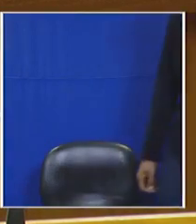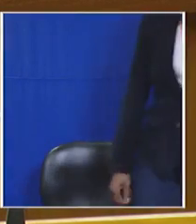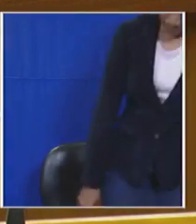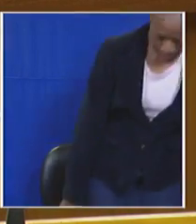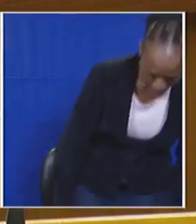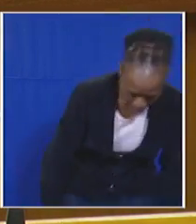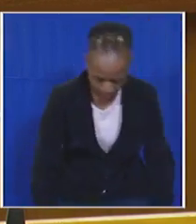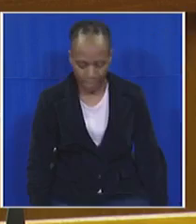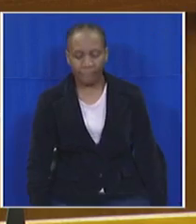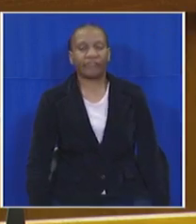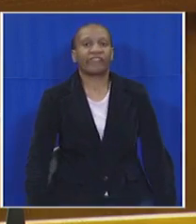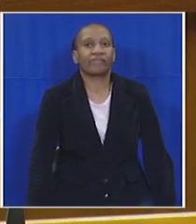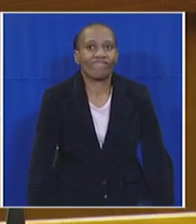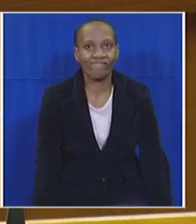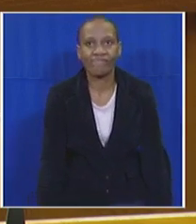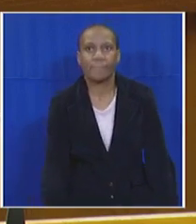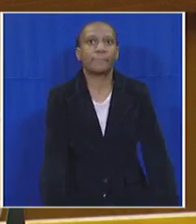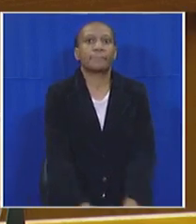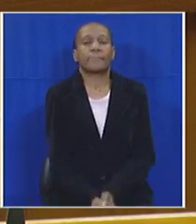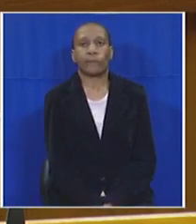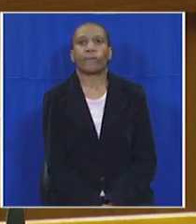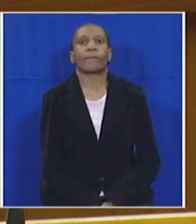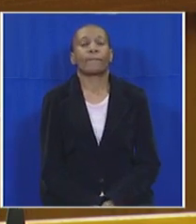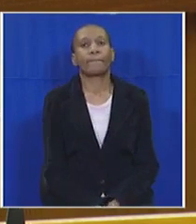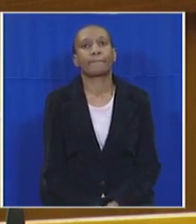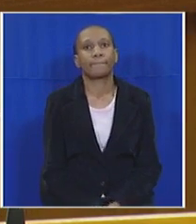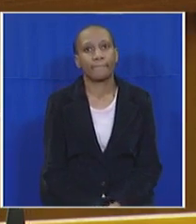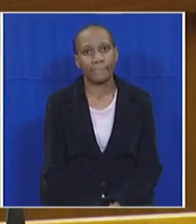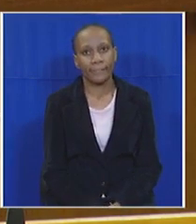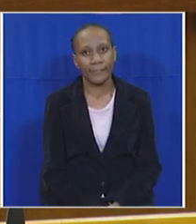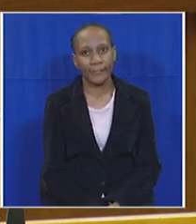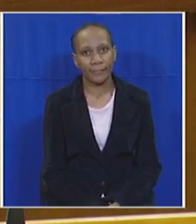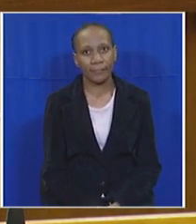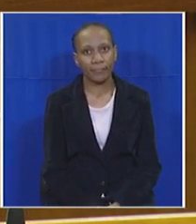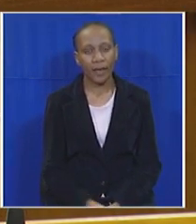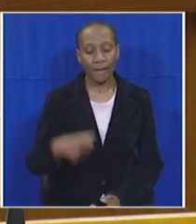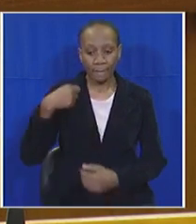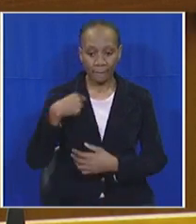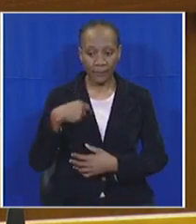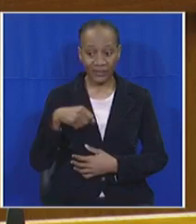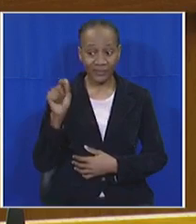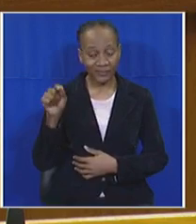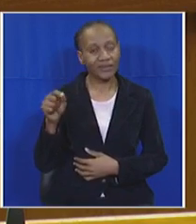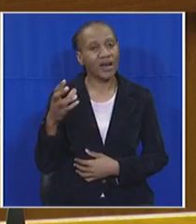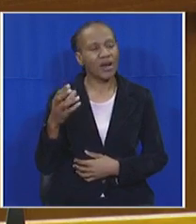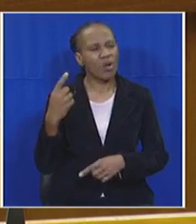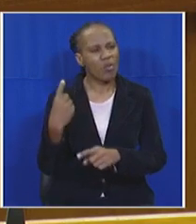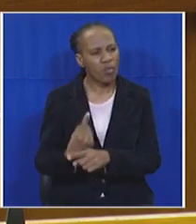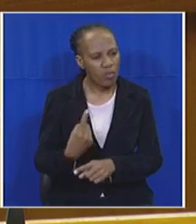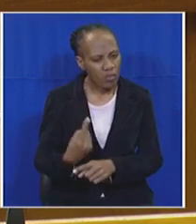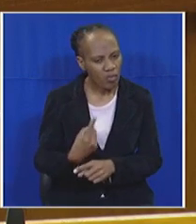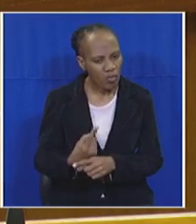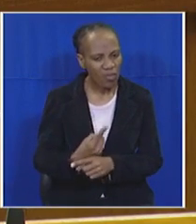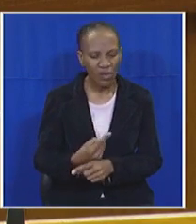ANC-led Ditsobotla local municipality. The municipality has a history of